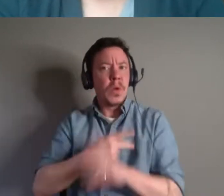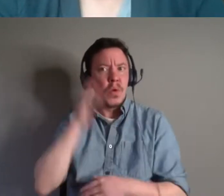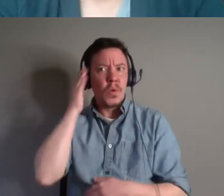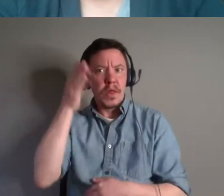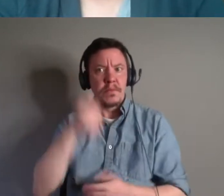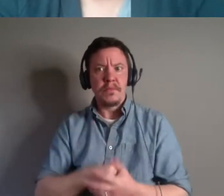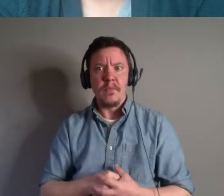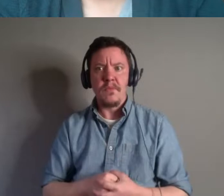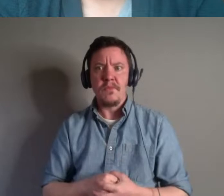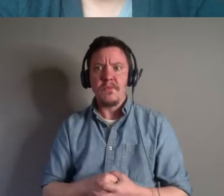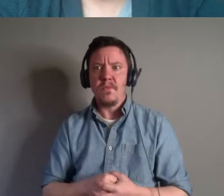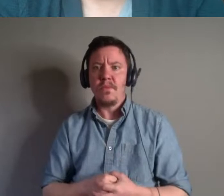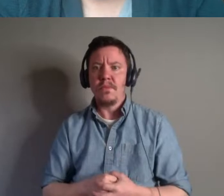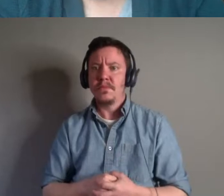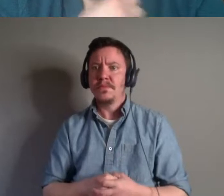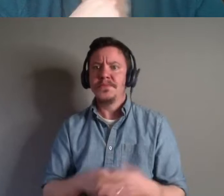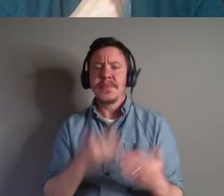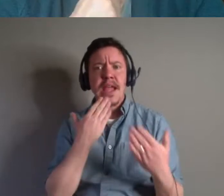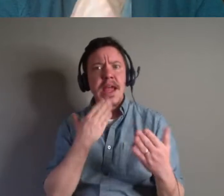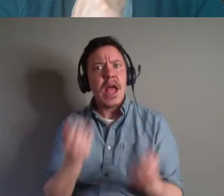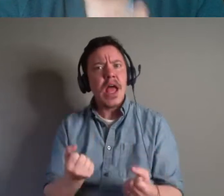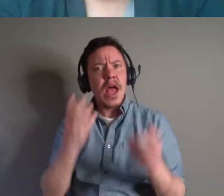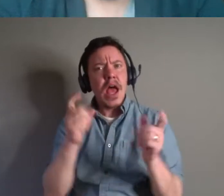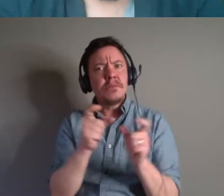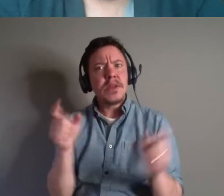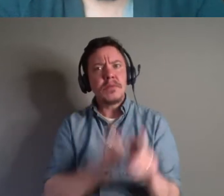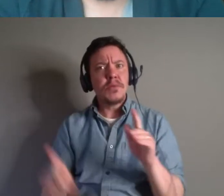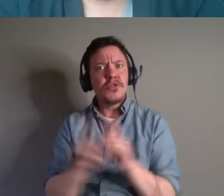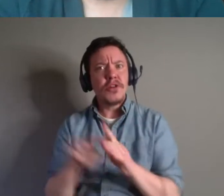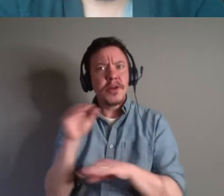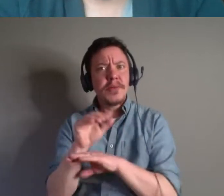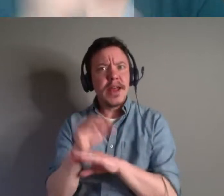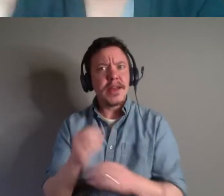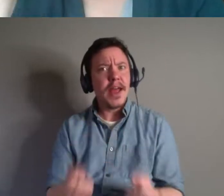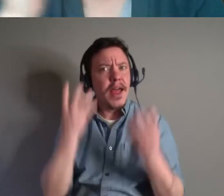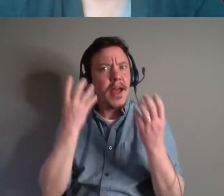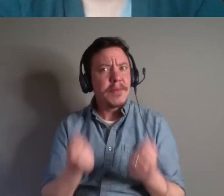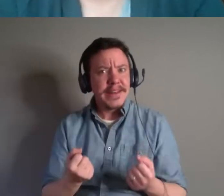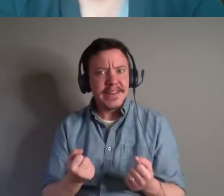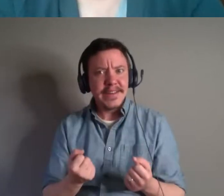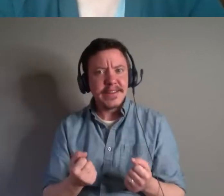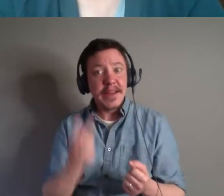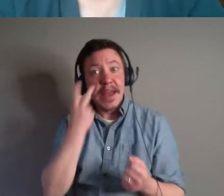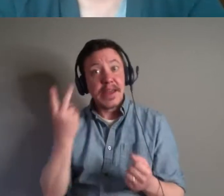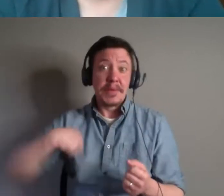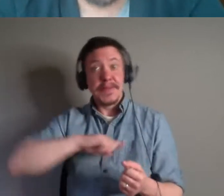Yeah, but I thank you all. I mean, how many folks came to see us today or came to see us today?